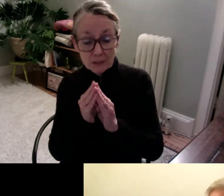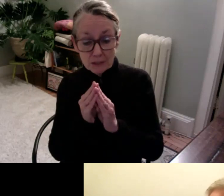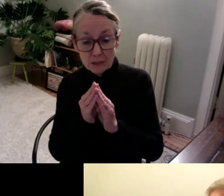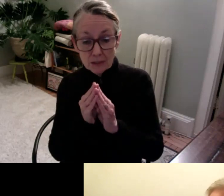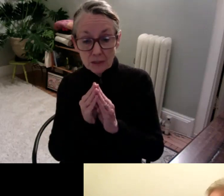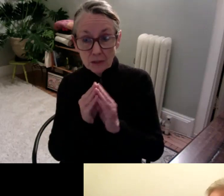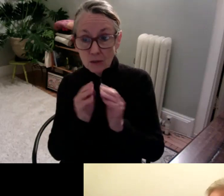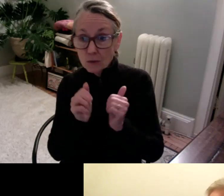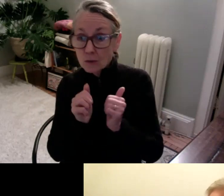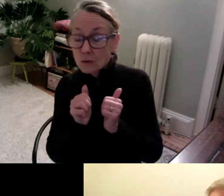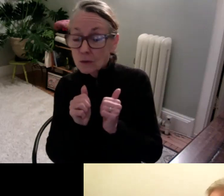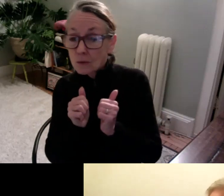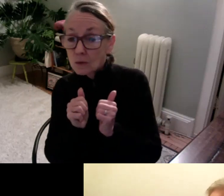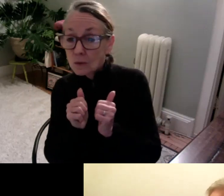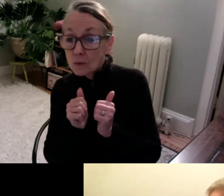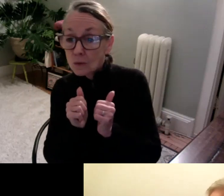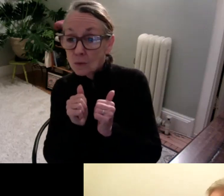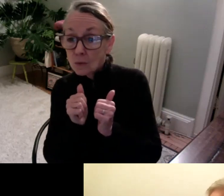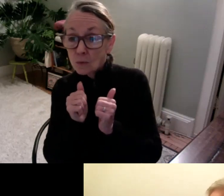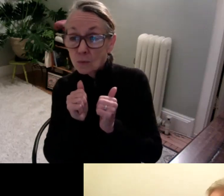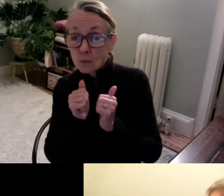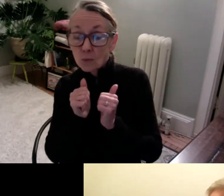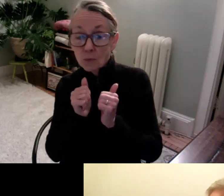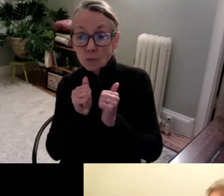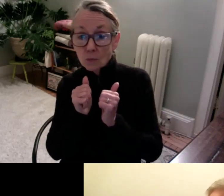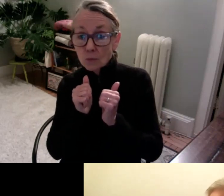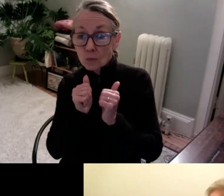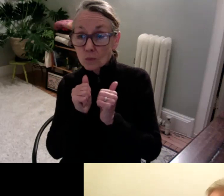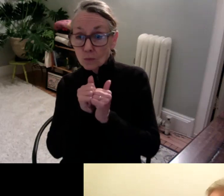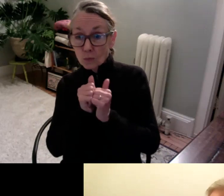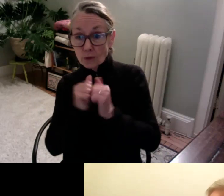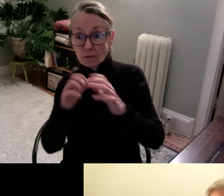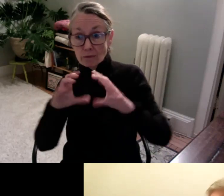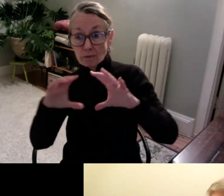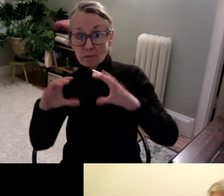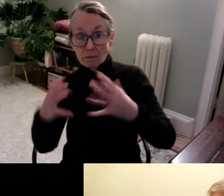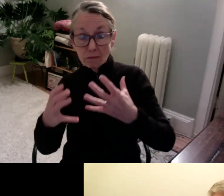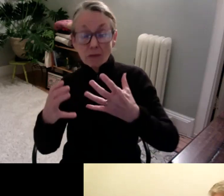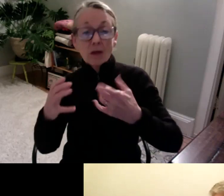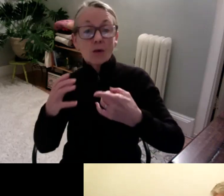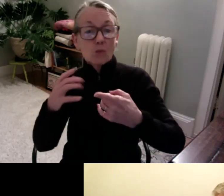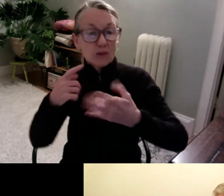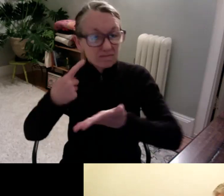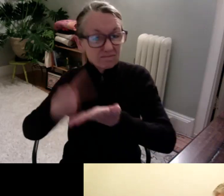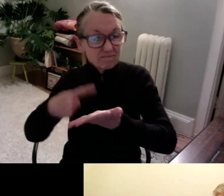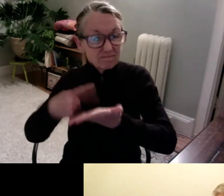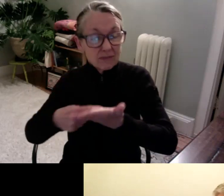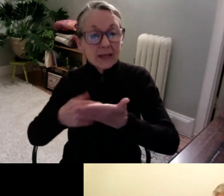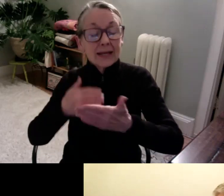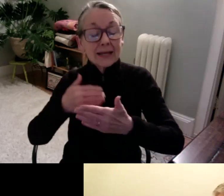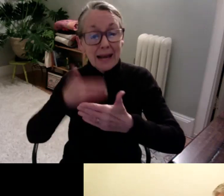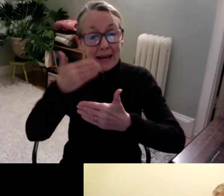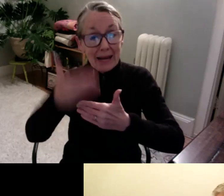the Gunnars where we're going to be continuing to discuss the next steps. So I will keep informed